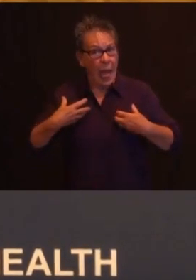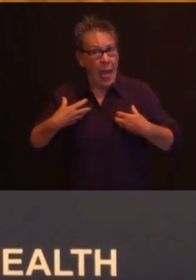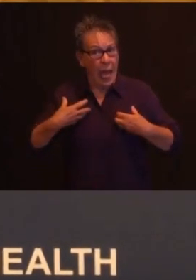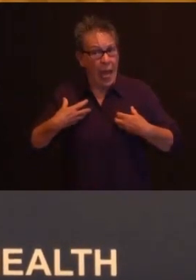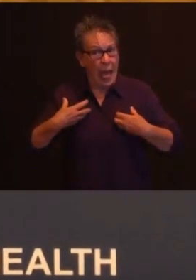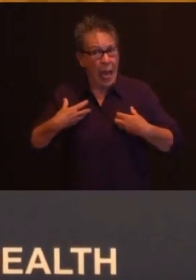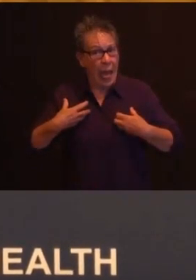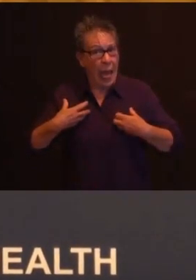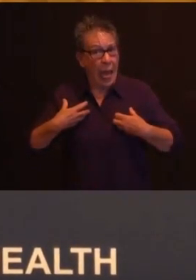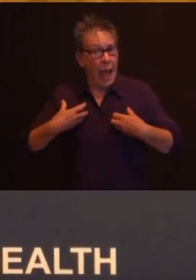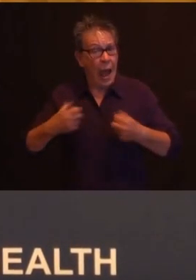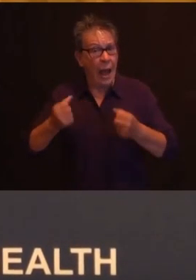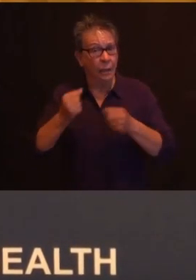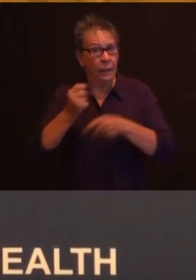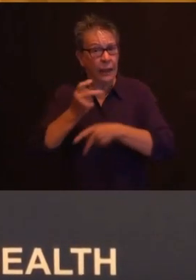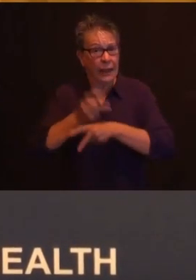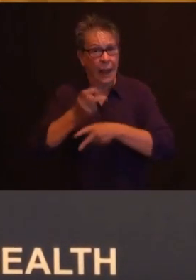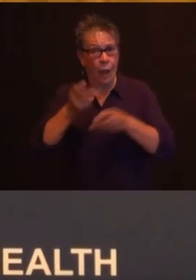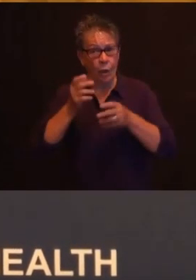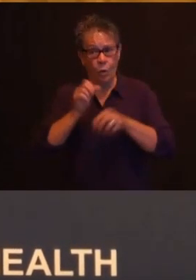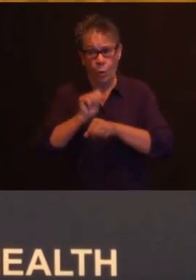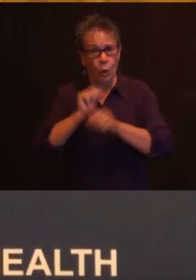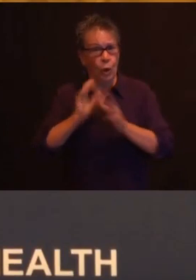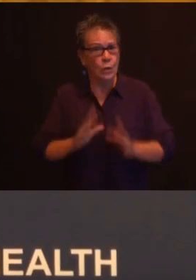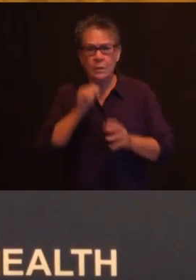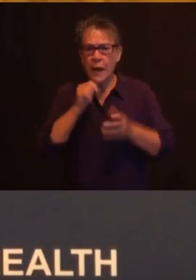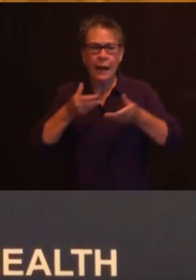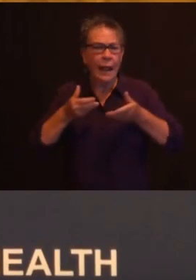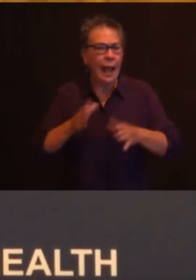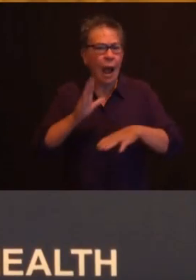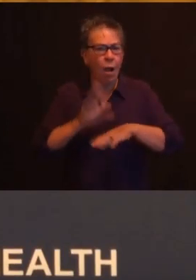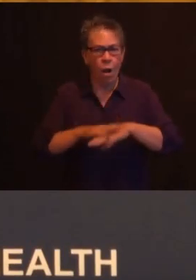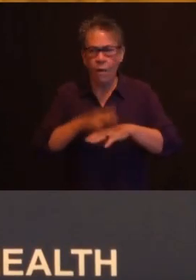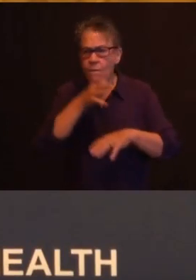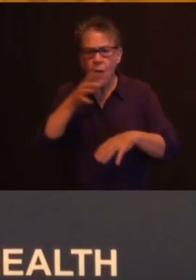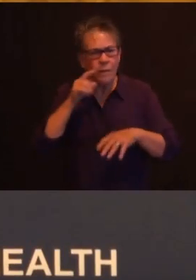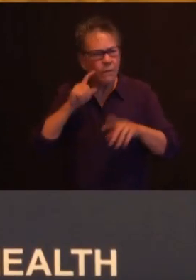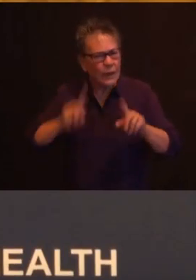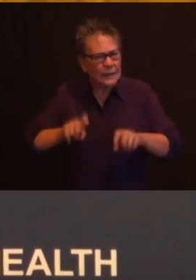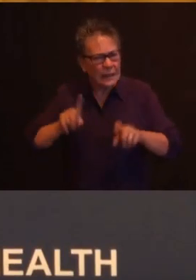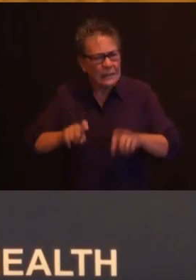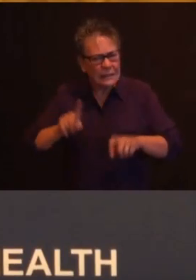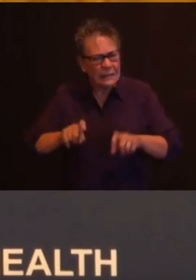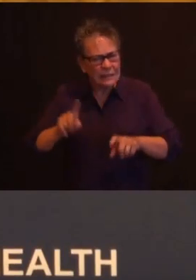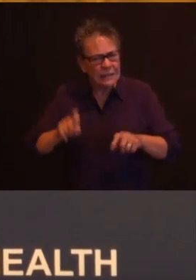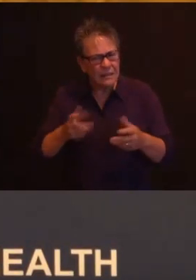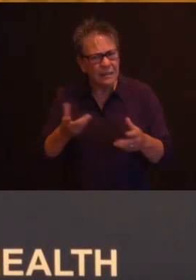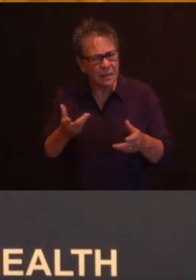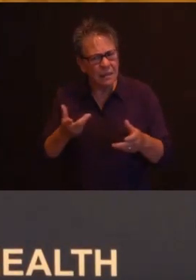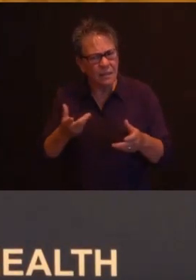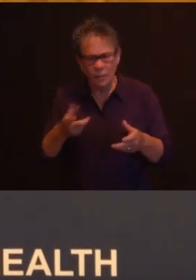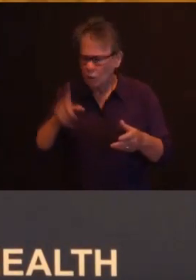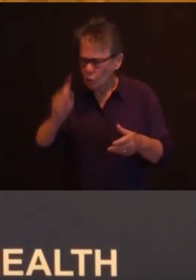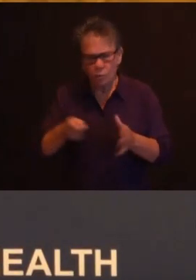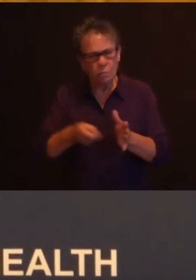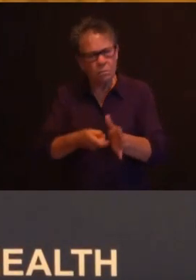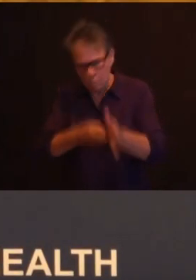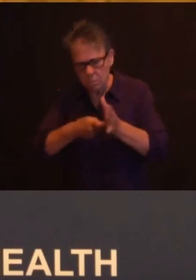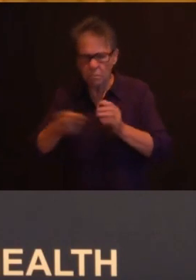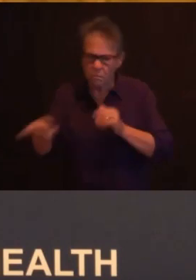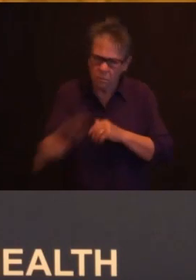nursing homes? And if not, why? Should a voter who is sick awaiting COVID-19 test results or is following your quarantine directive who